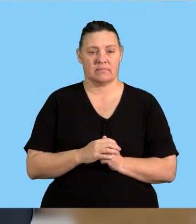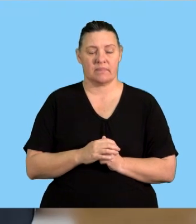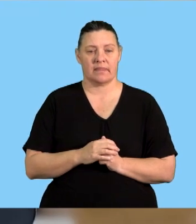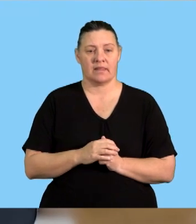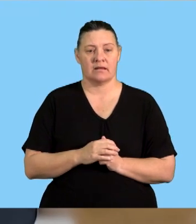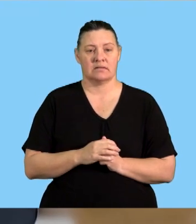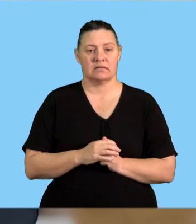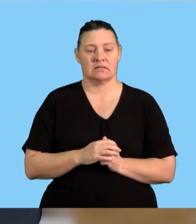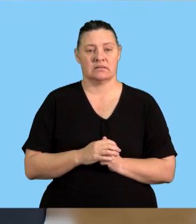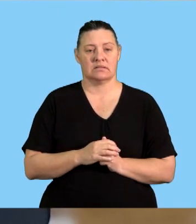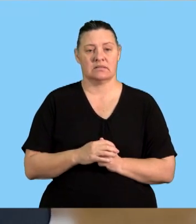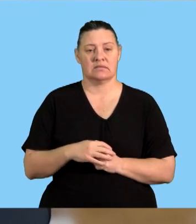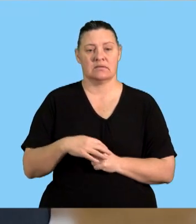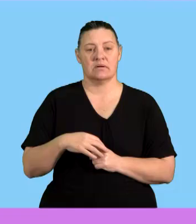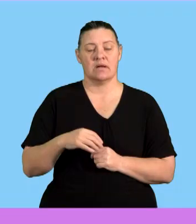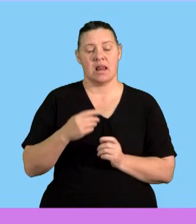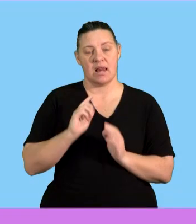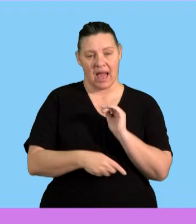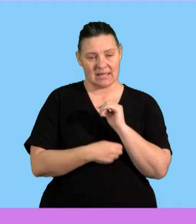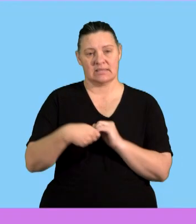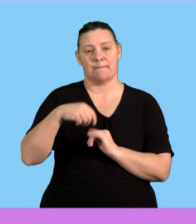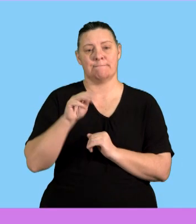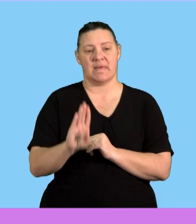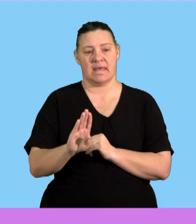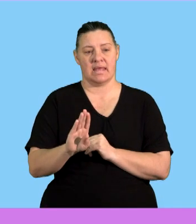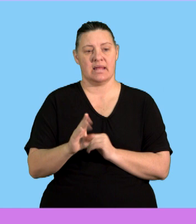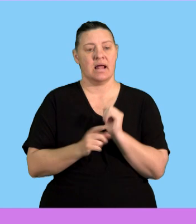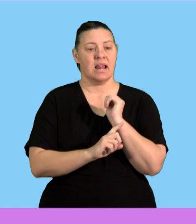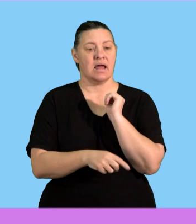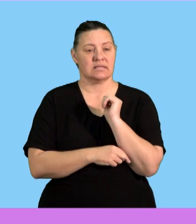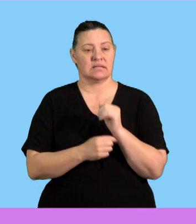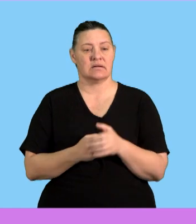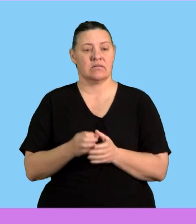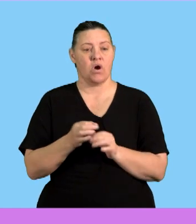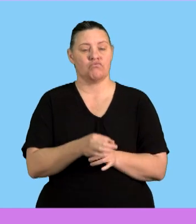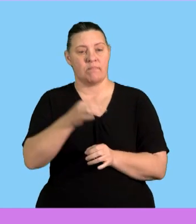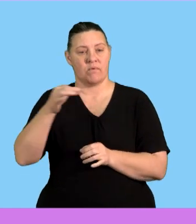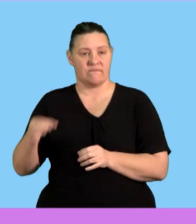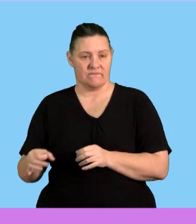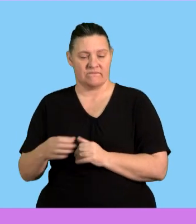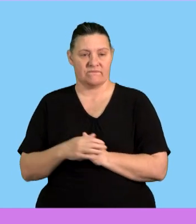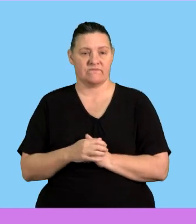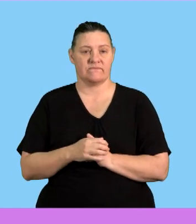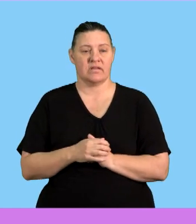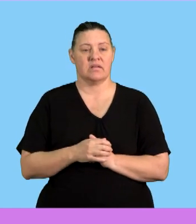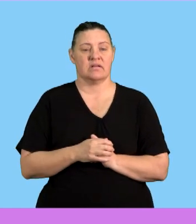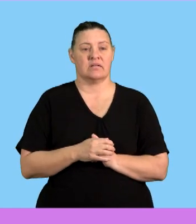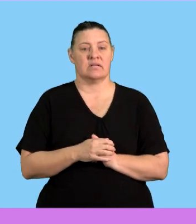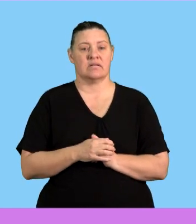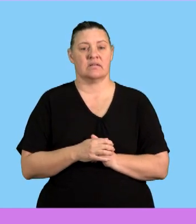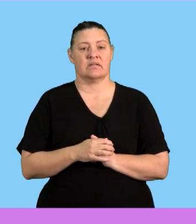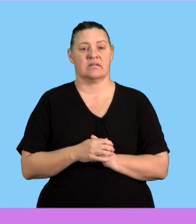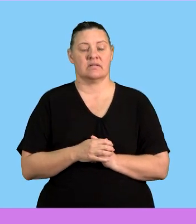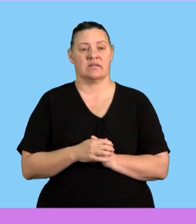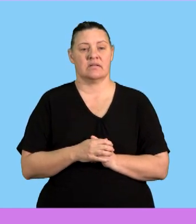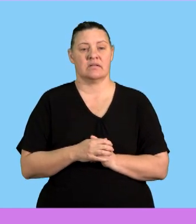winding. And then obviously then we're left with B. That's the last step here. It says remove. So at the end, after you're